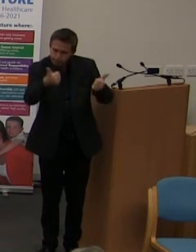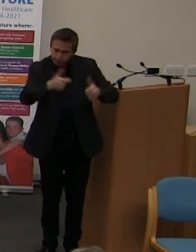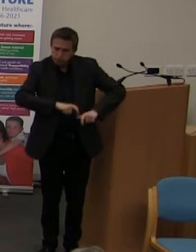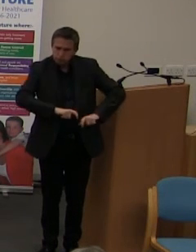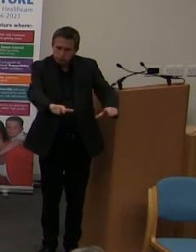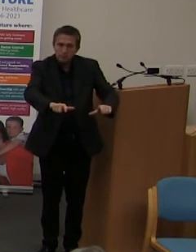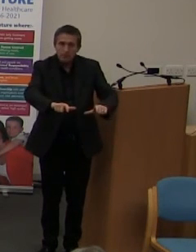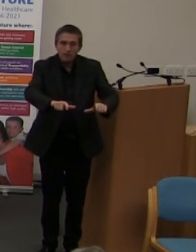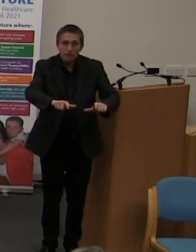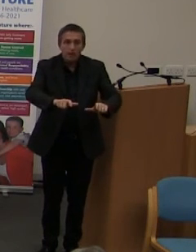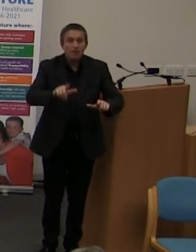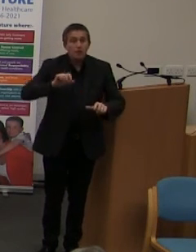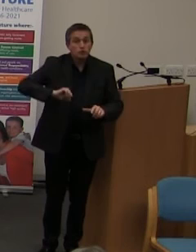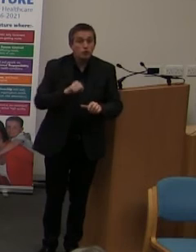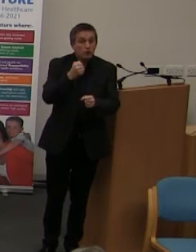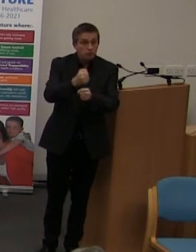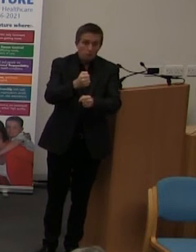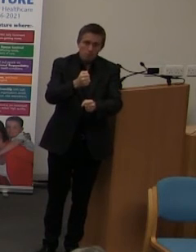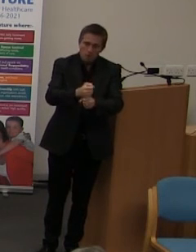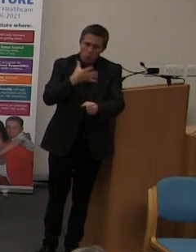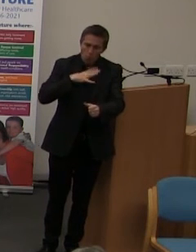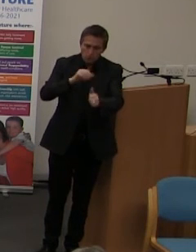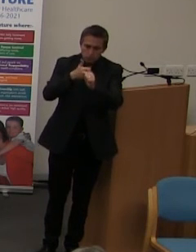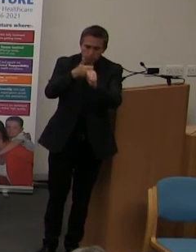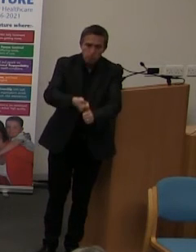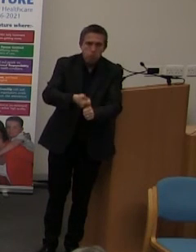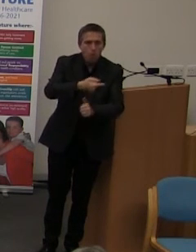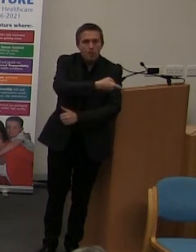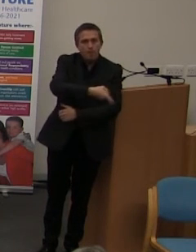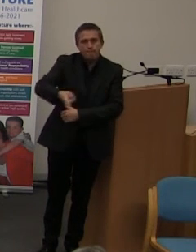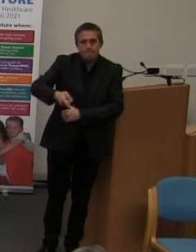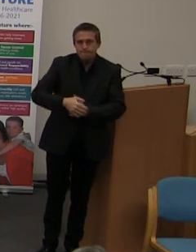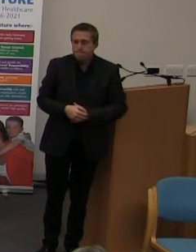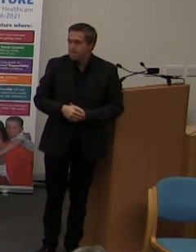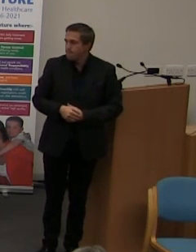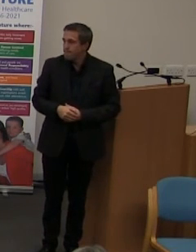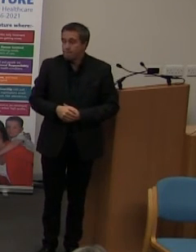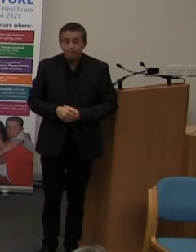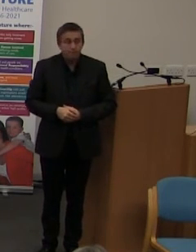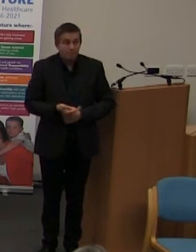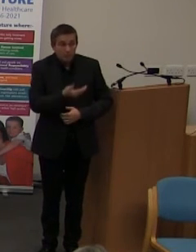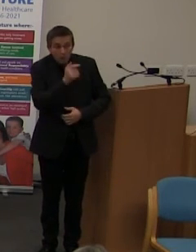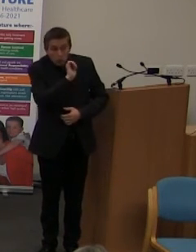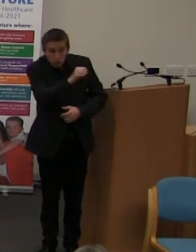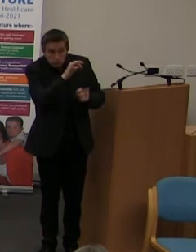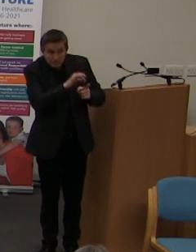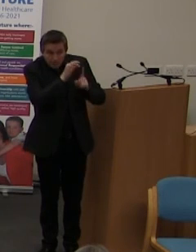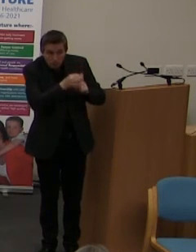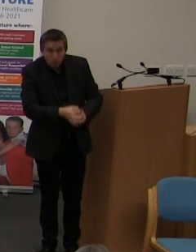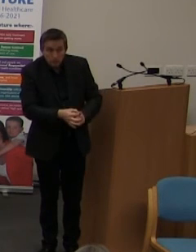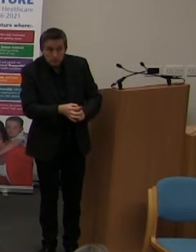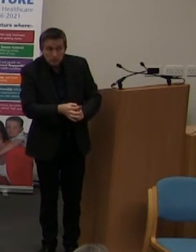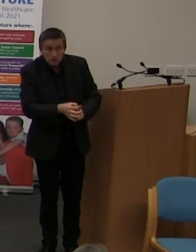the confidence that certainly the Scottish Government is doing what we can to support them. And I can pick up some of the more specific points that you had